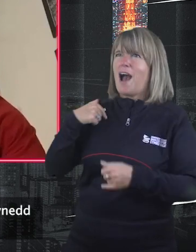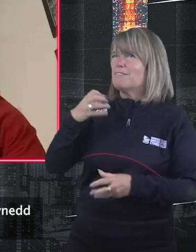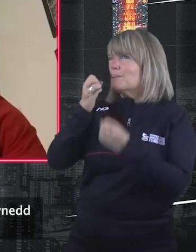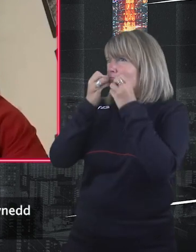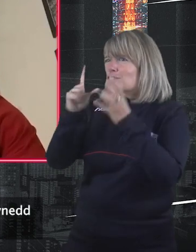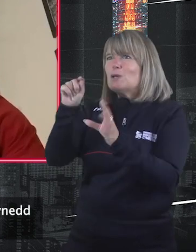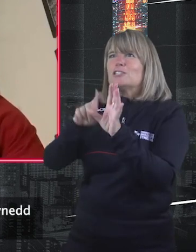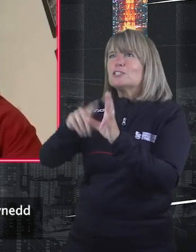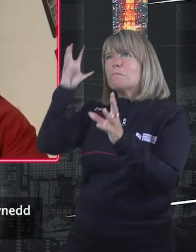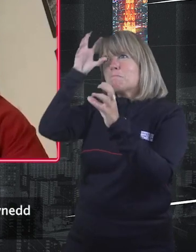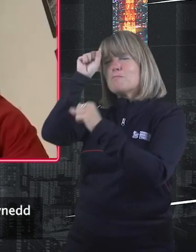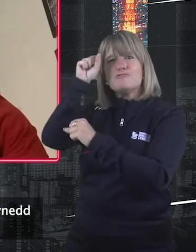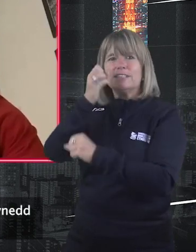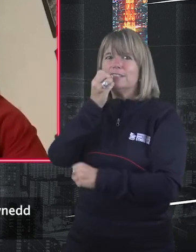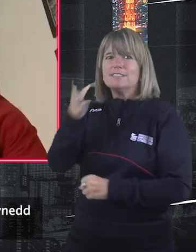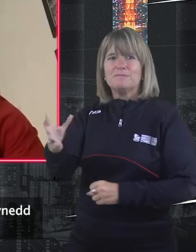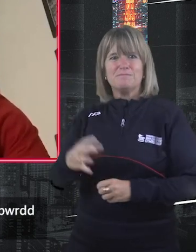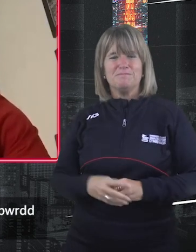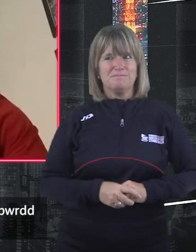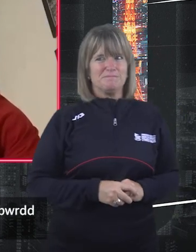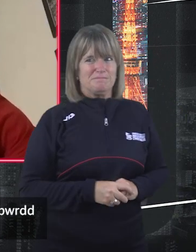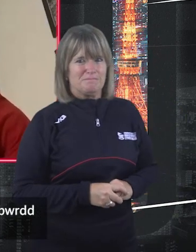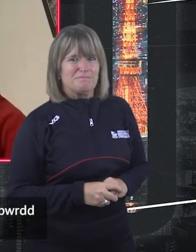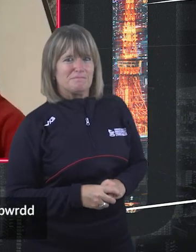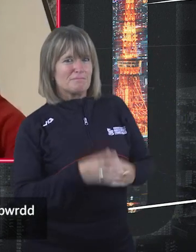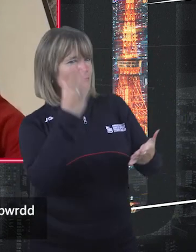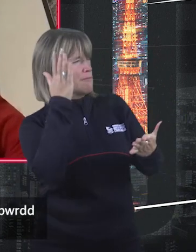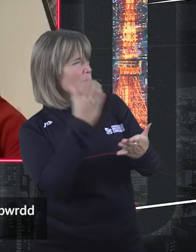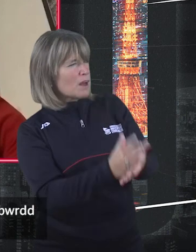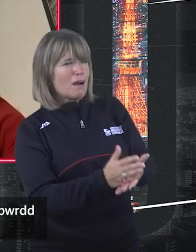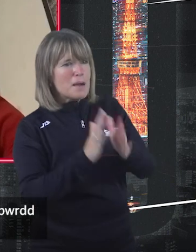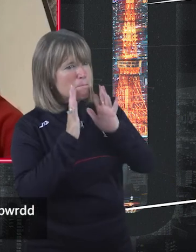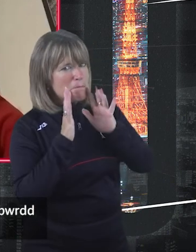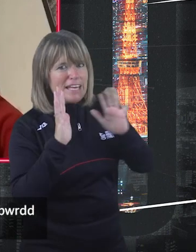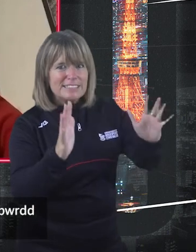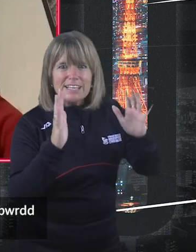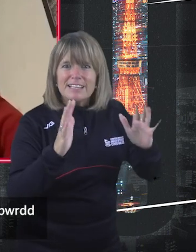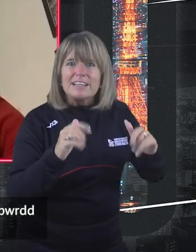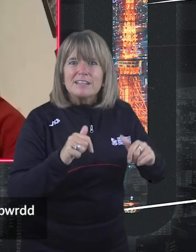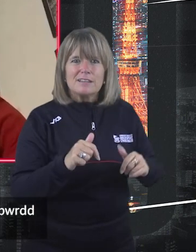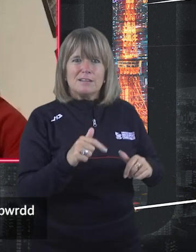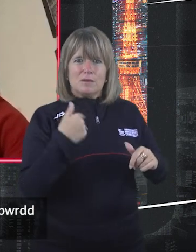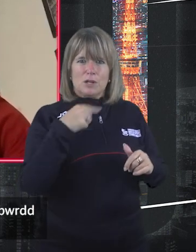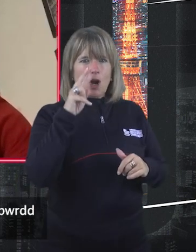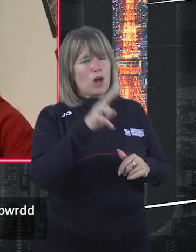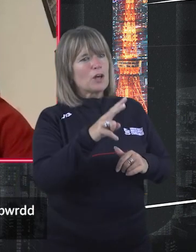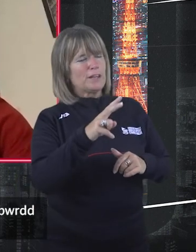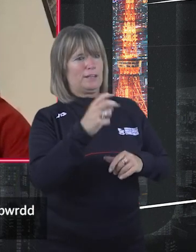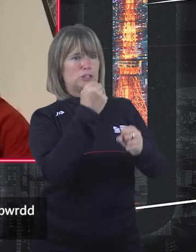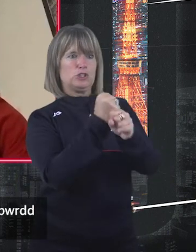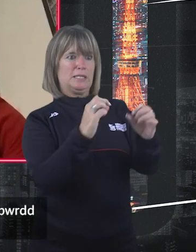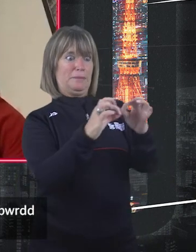years. I bet. That's truly amazing. And also, when we look at Chibi para table